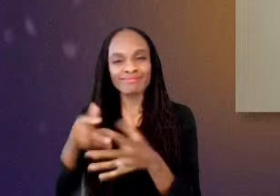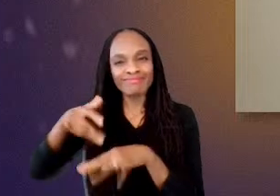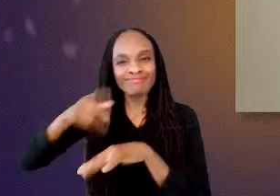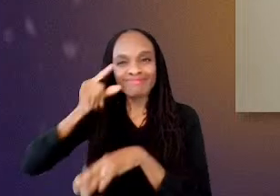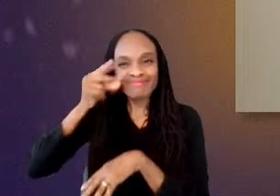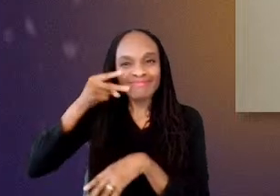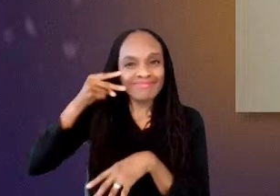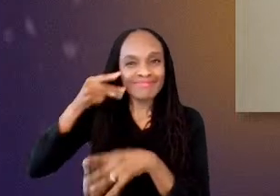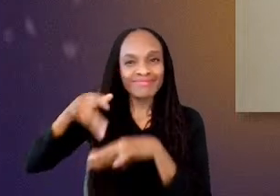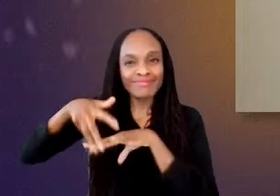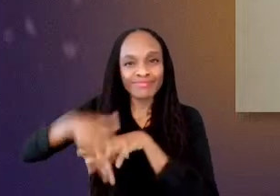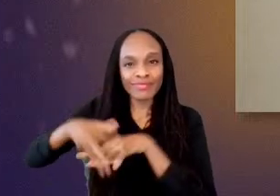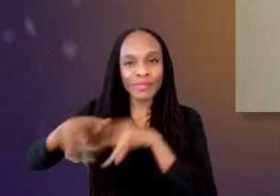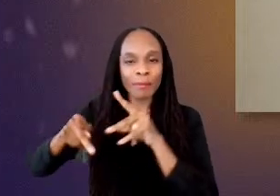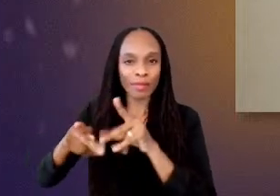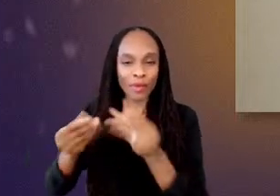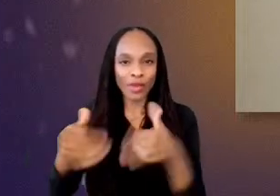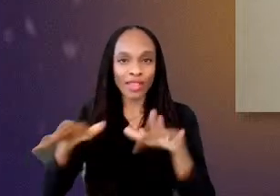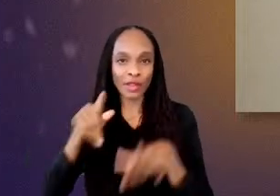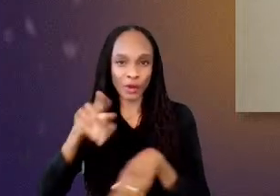acknowledgement.